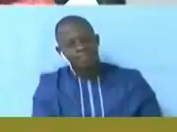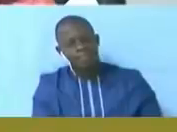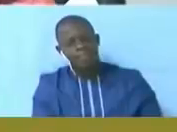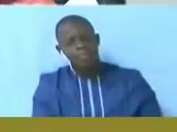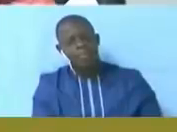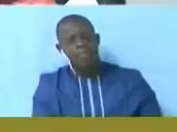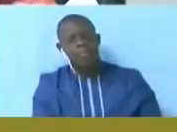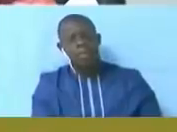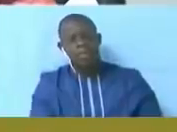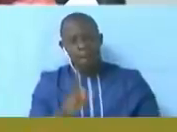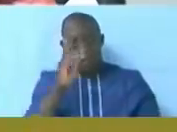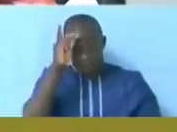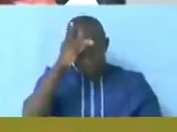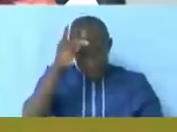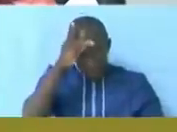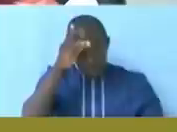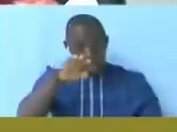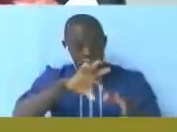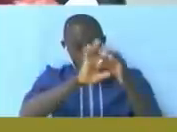party itself, the party as an institution,